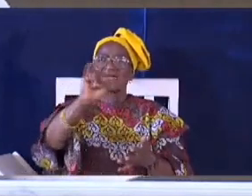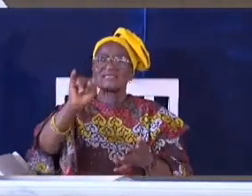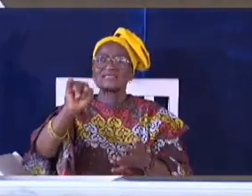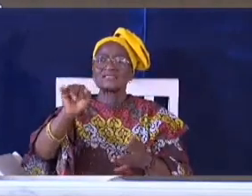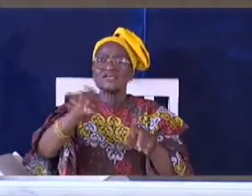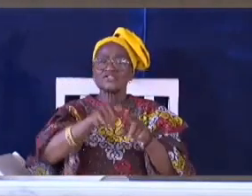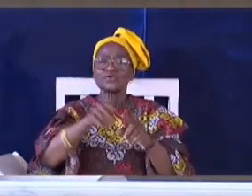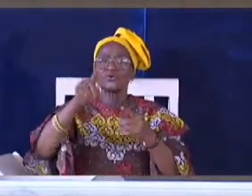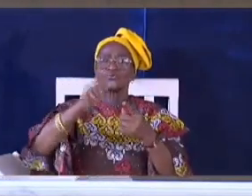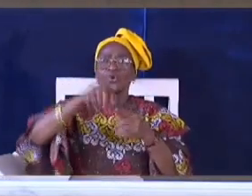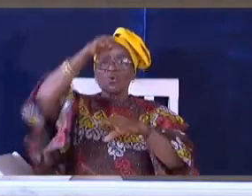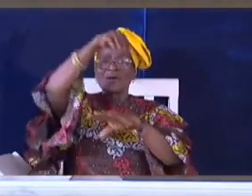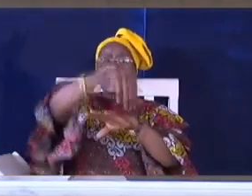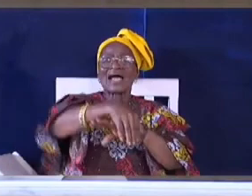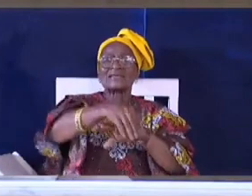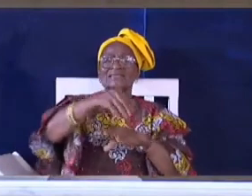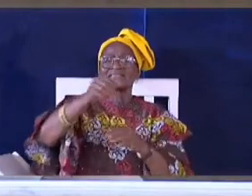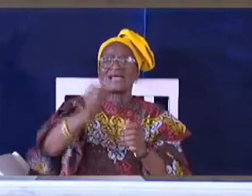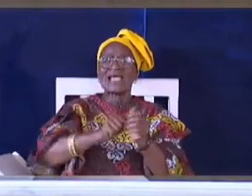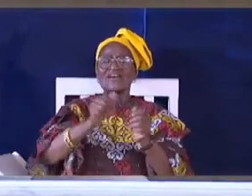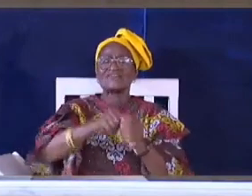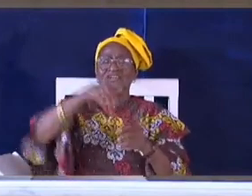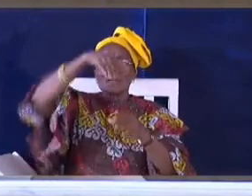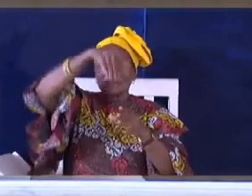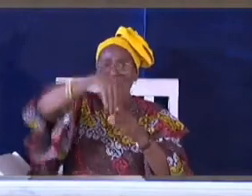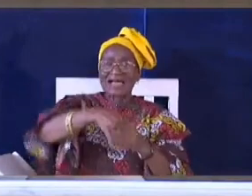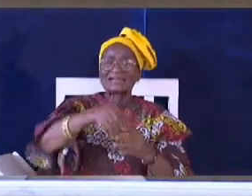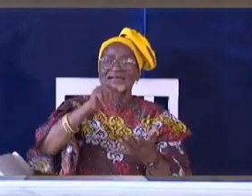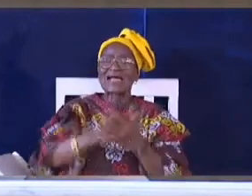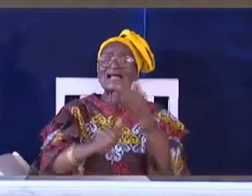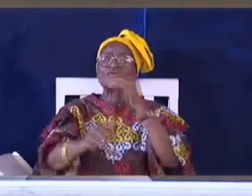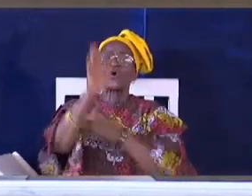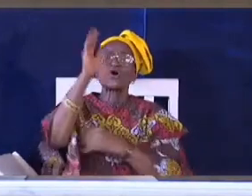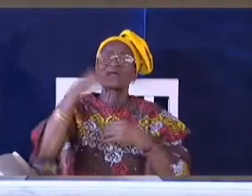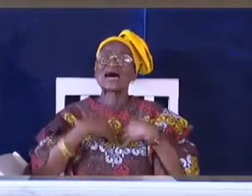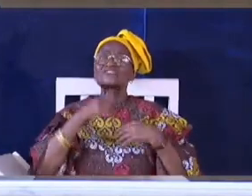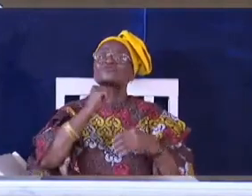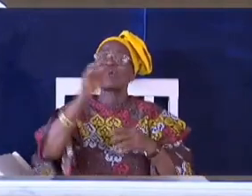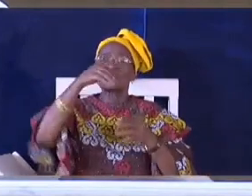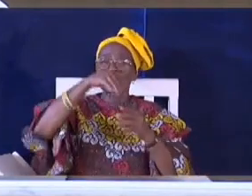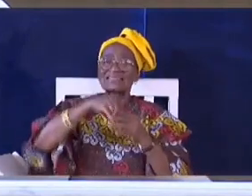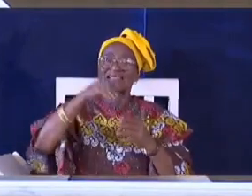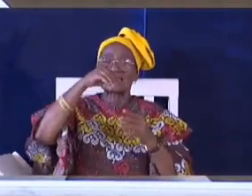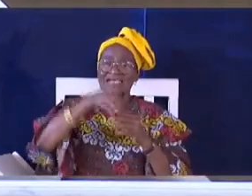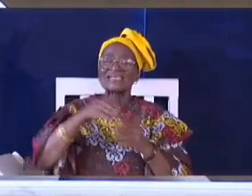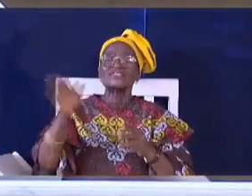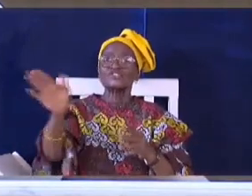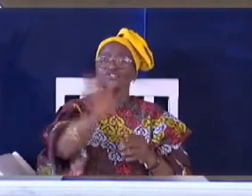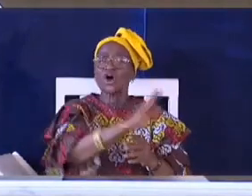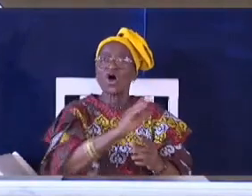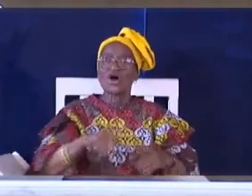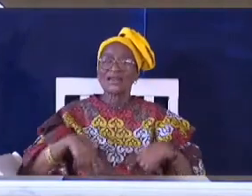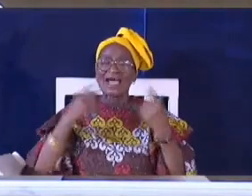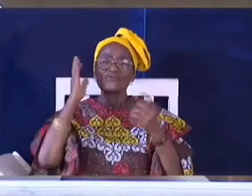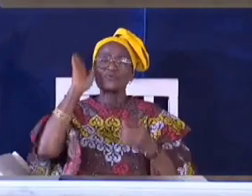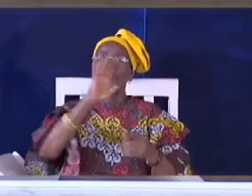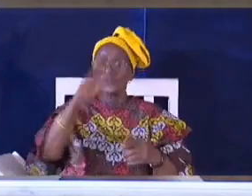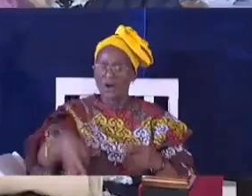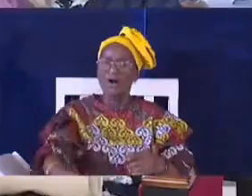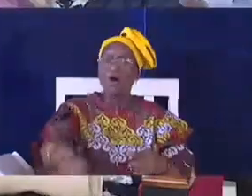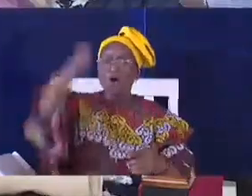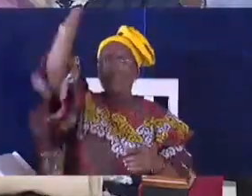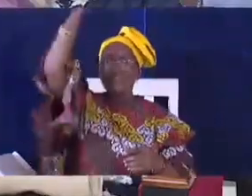And so tonight, every plant that God has not planted in your life will be